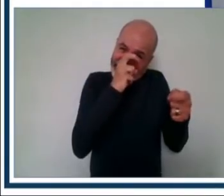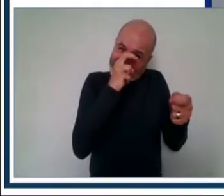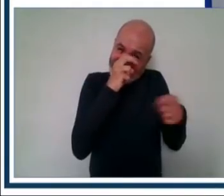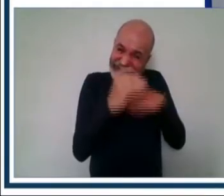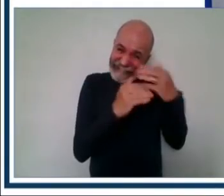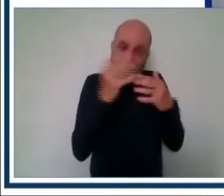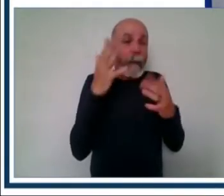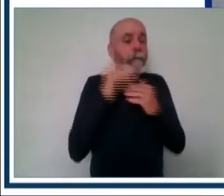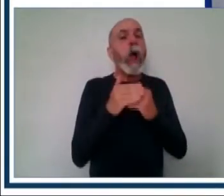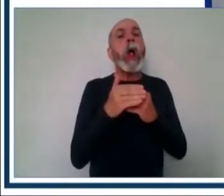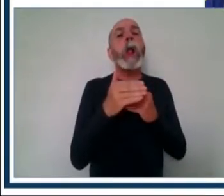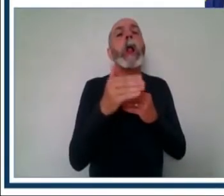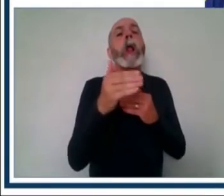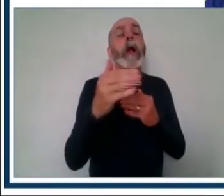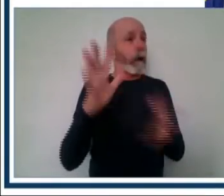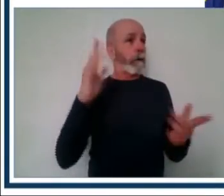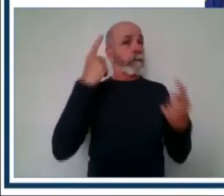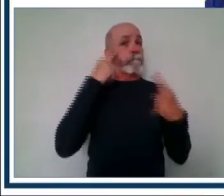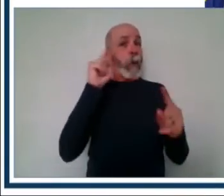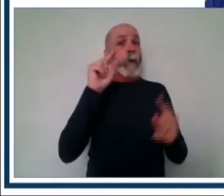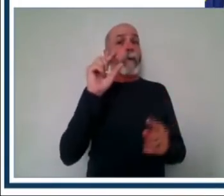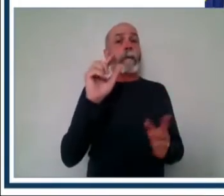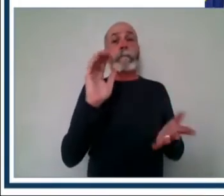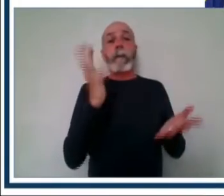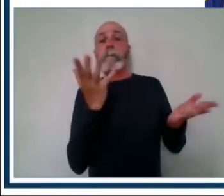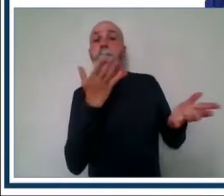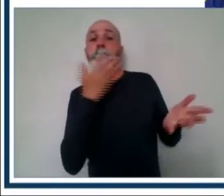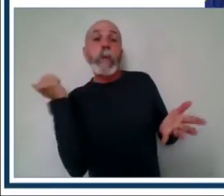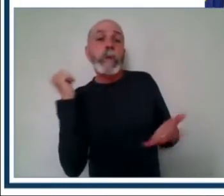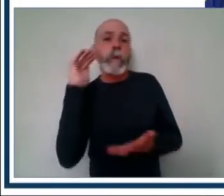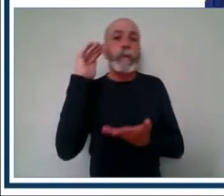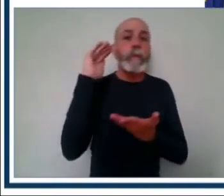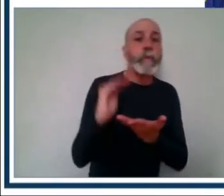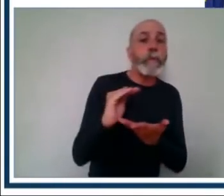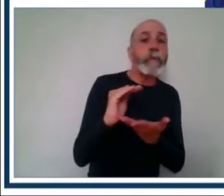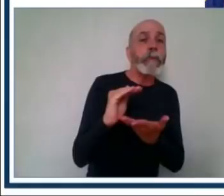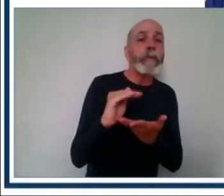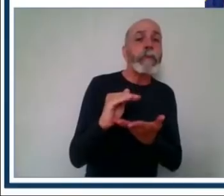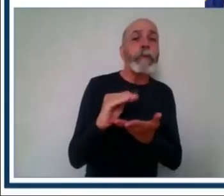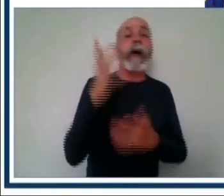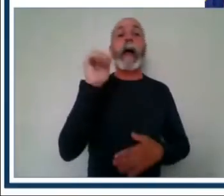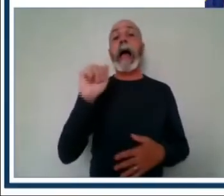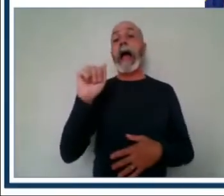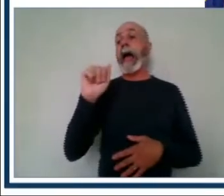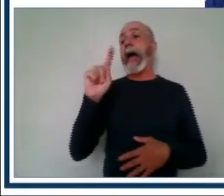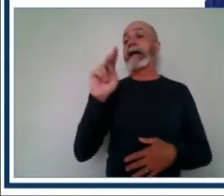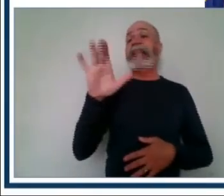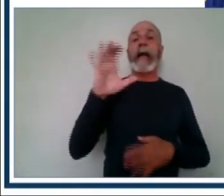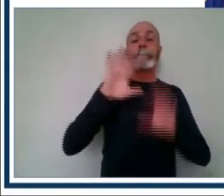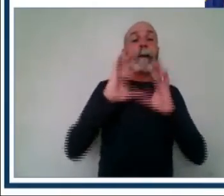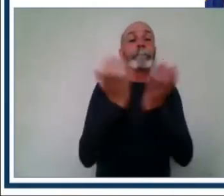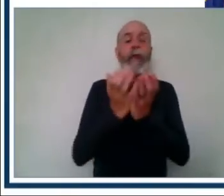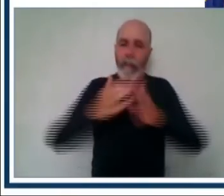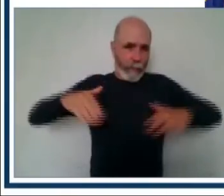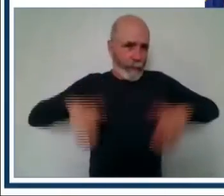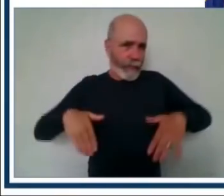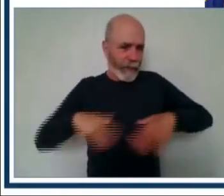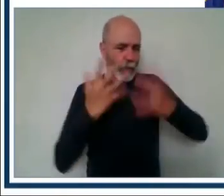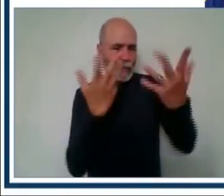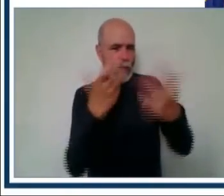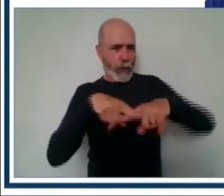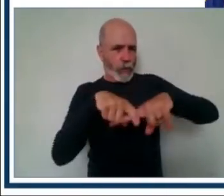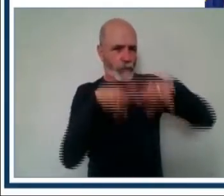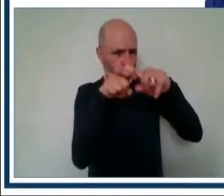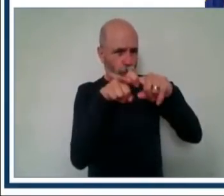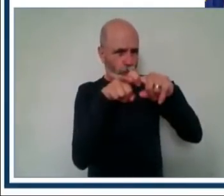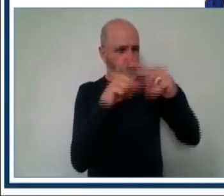radar. Next, we'll go to Global News. Alicia Drouse. Alicia, go ahead. Thank you. Dr. Strang,